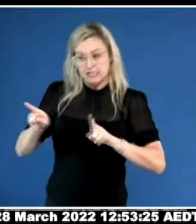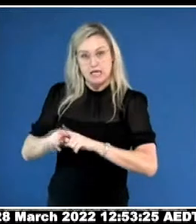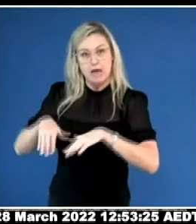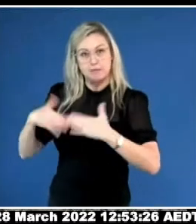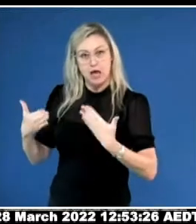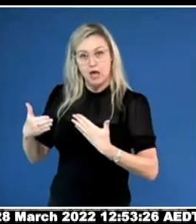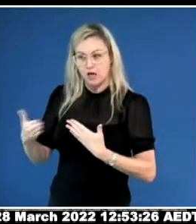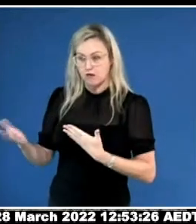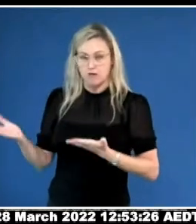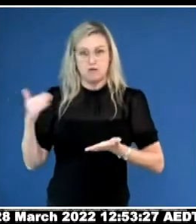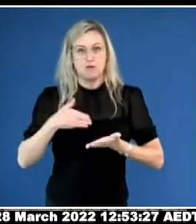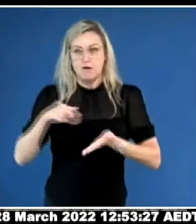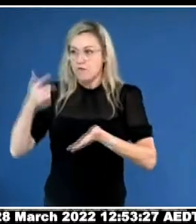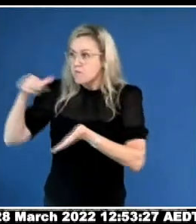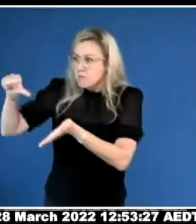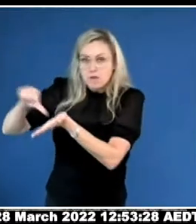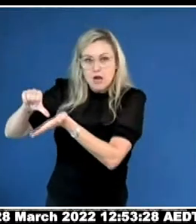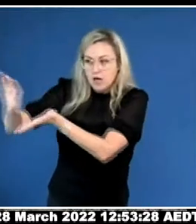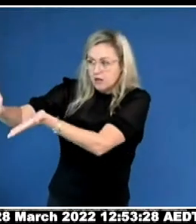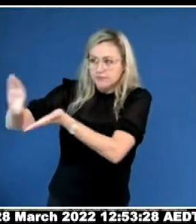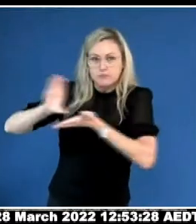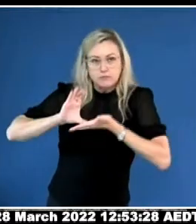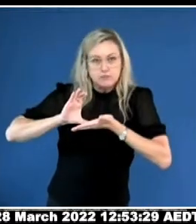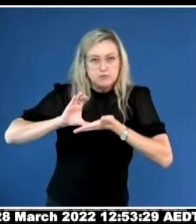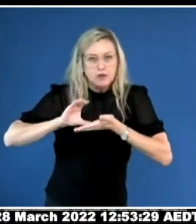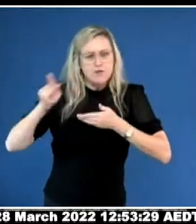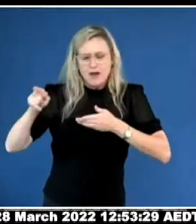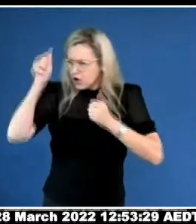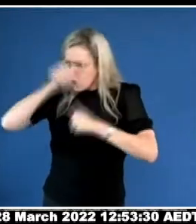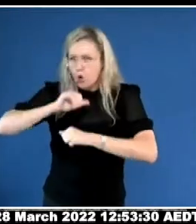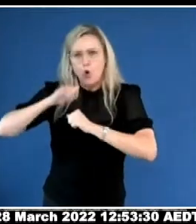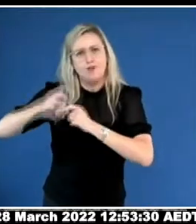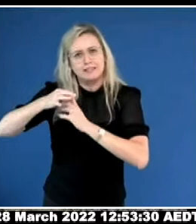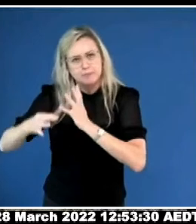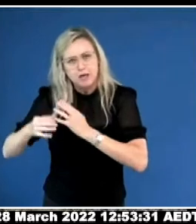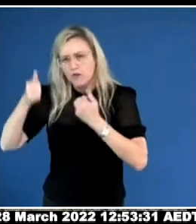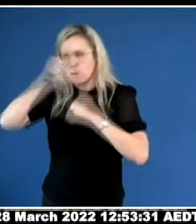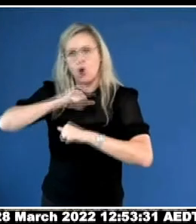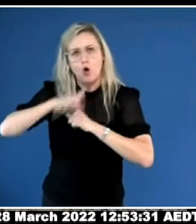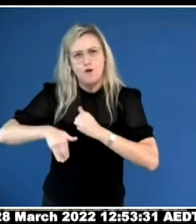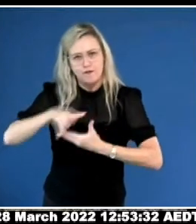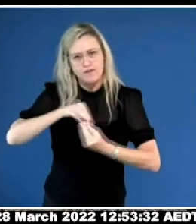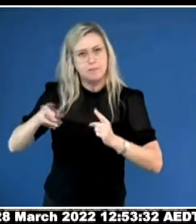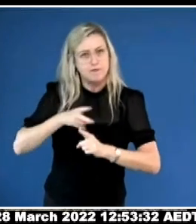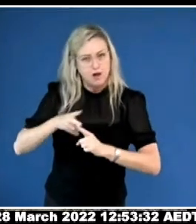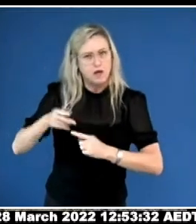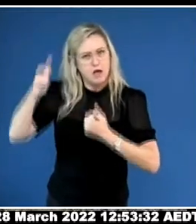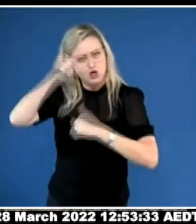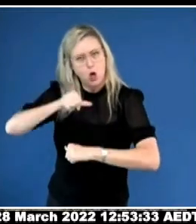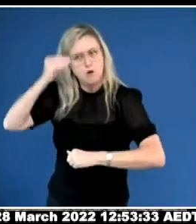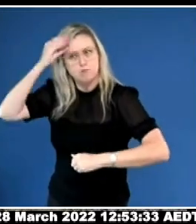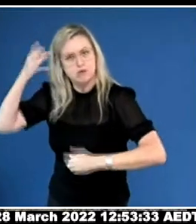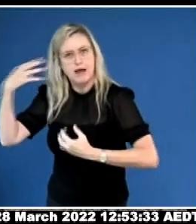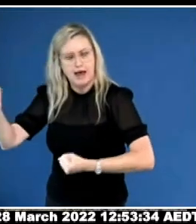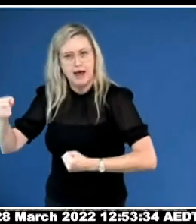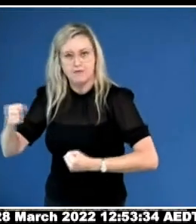funding where they could get, and they understood disability needs and they understood family violence needs, and they were able to get workers in that very day,